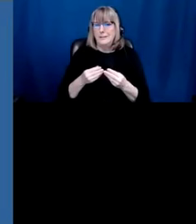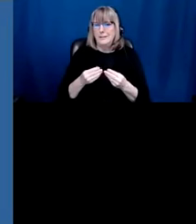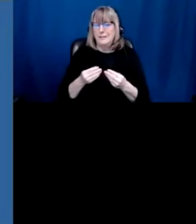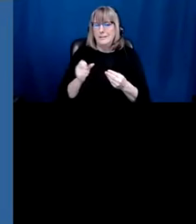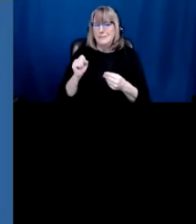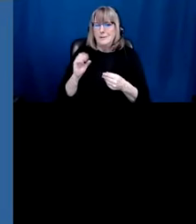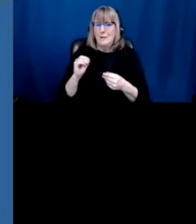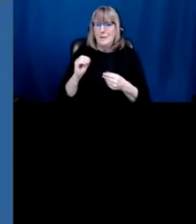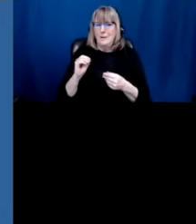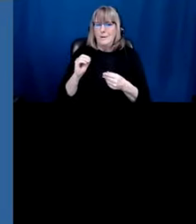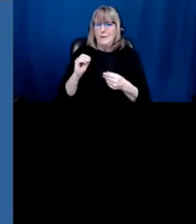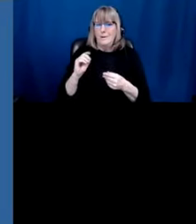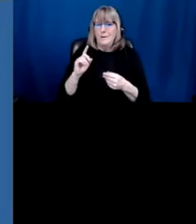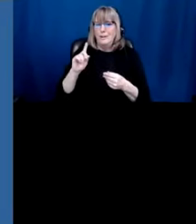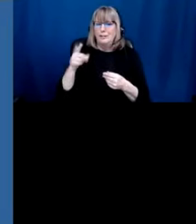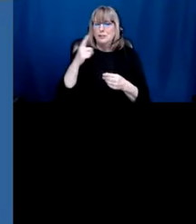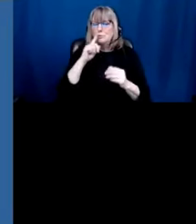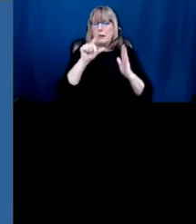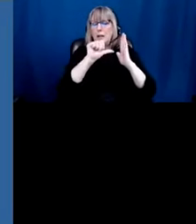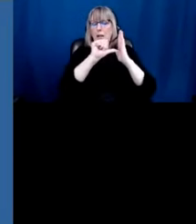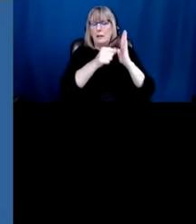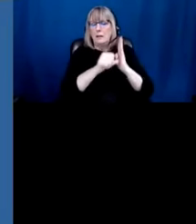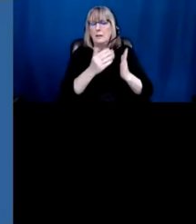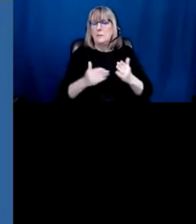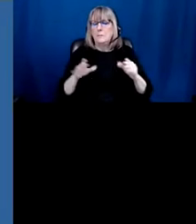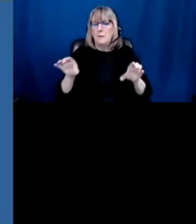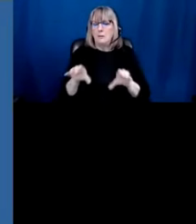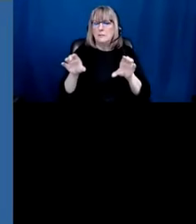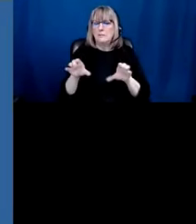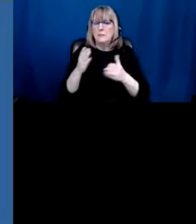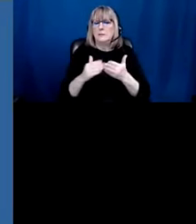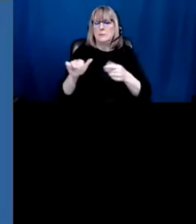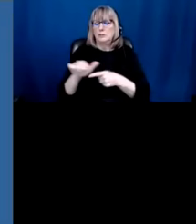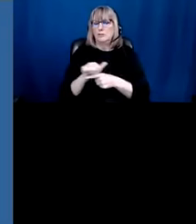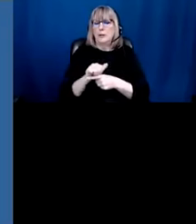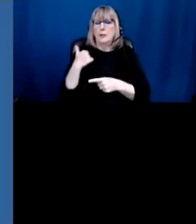so just kind of a highlight, to highlight some of the activities that, some of the training that